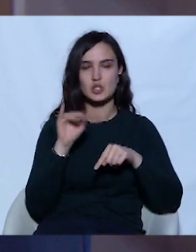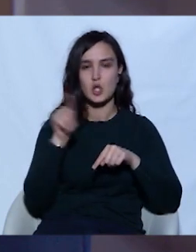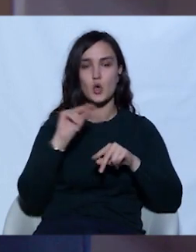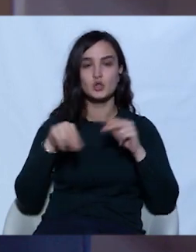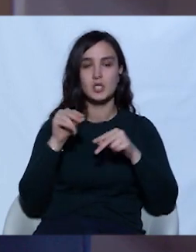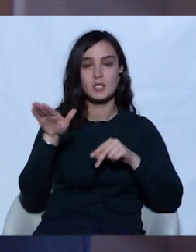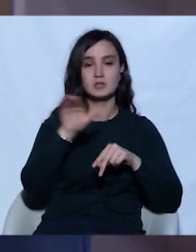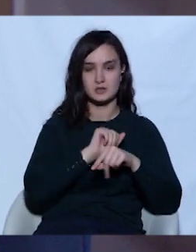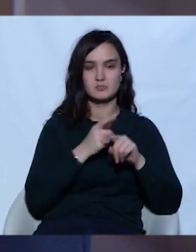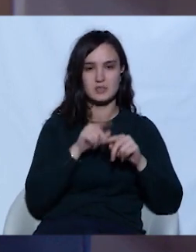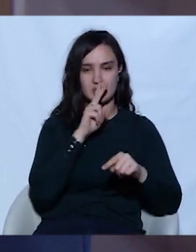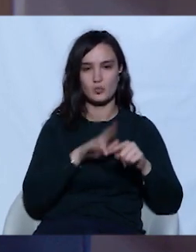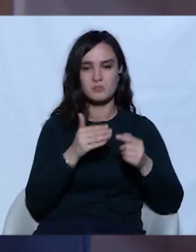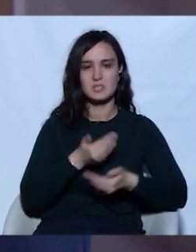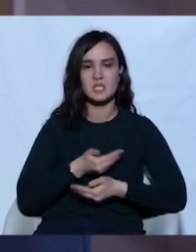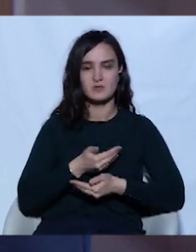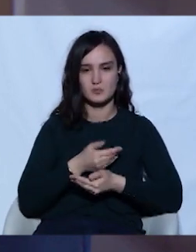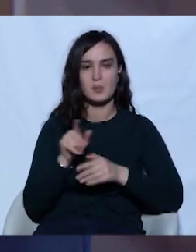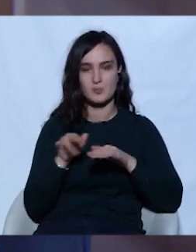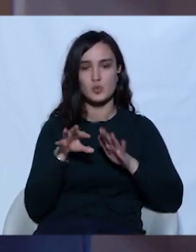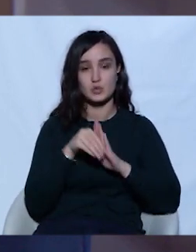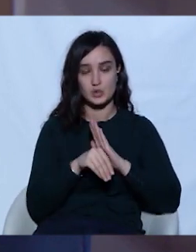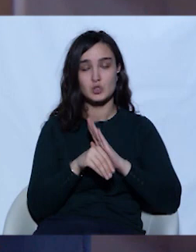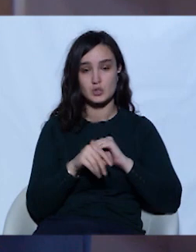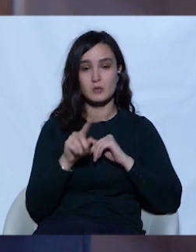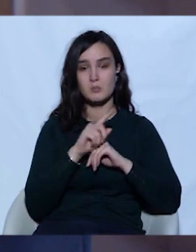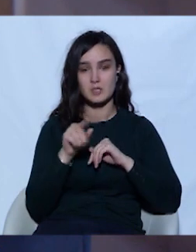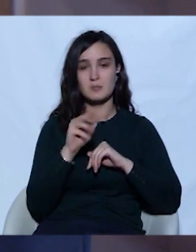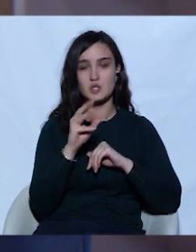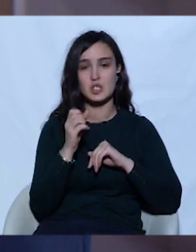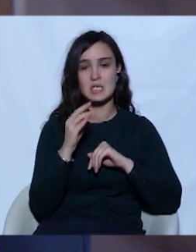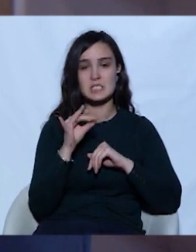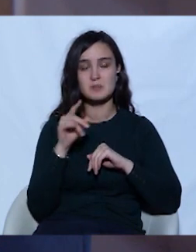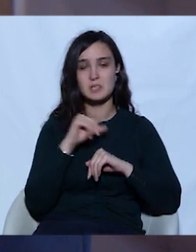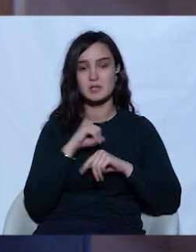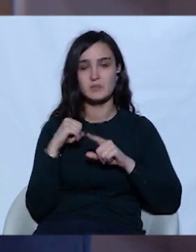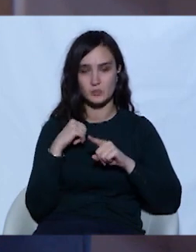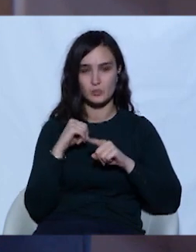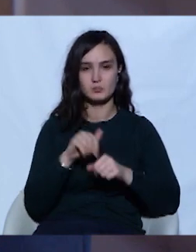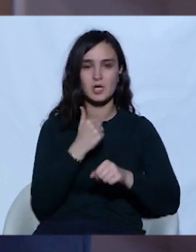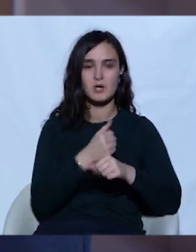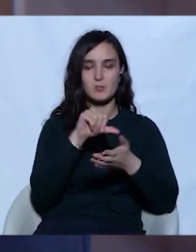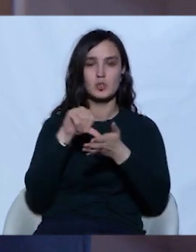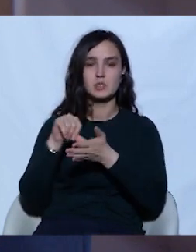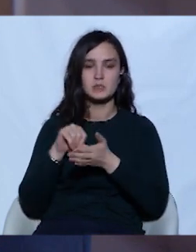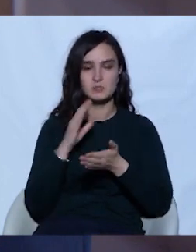happy to see Emma grow as a person because he's actually been in love with Emma for